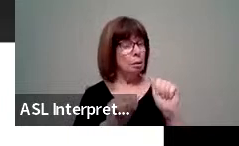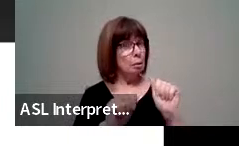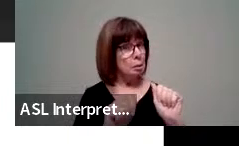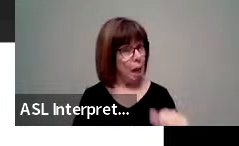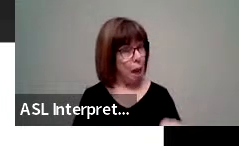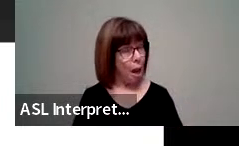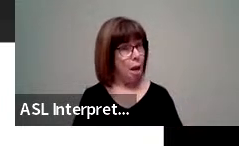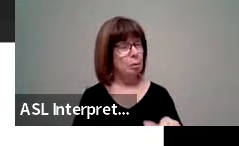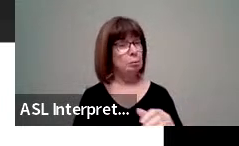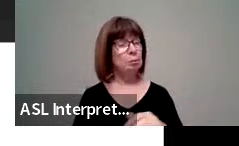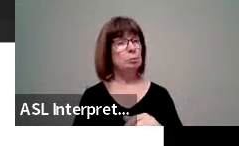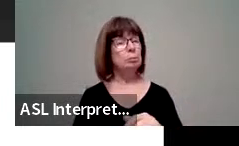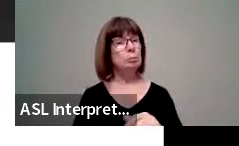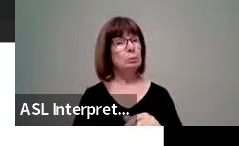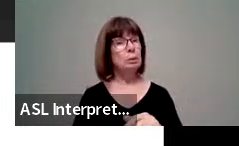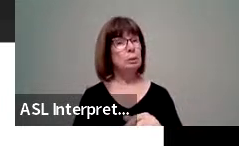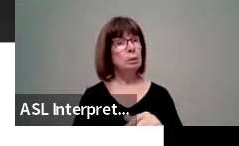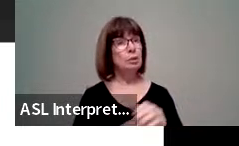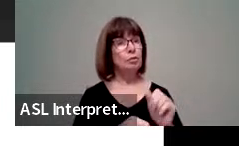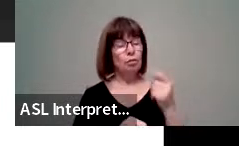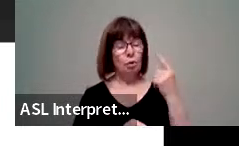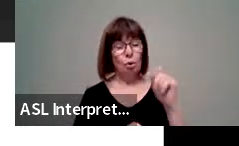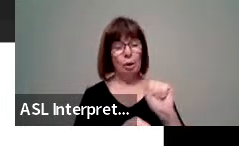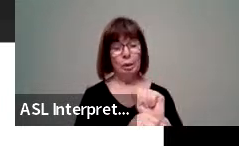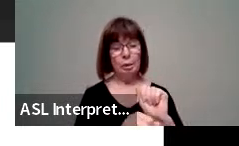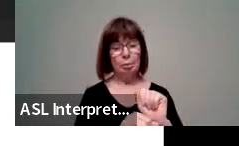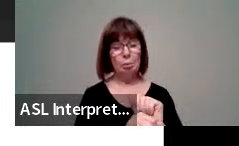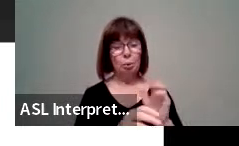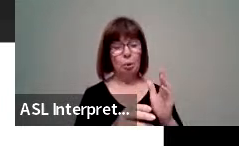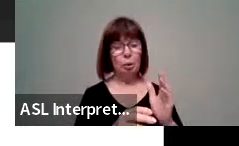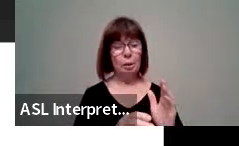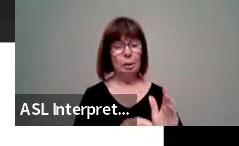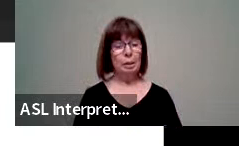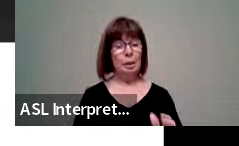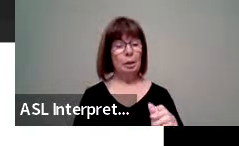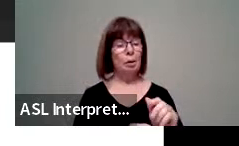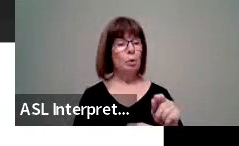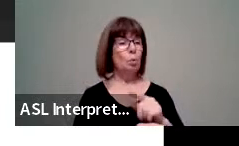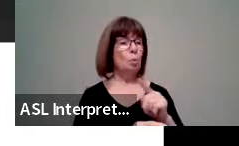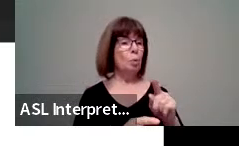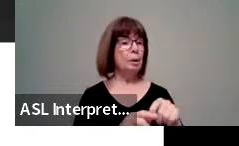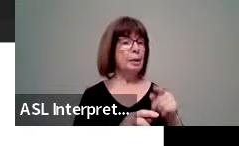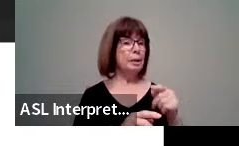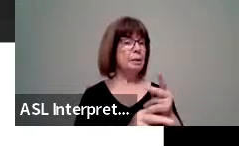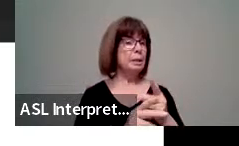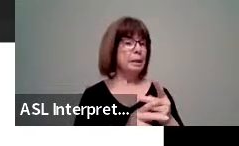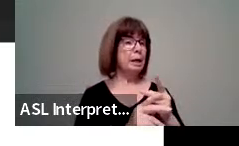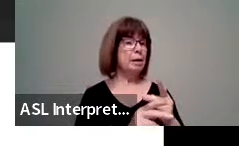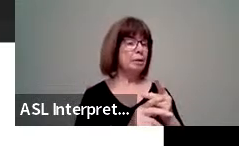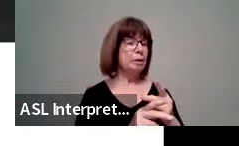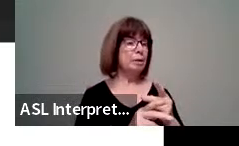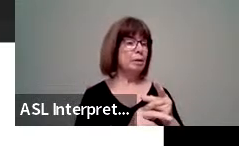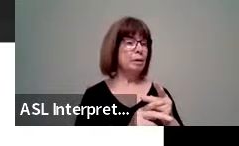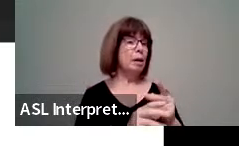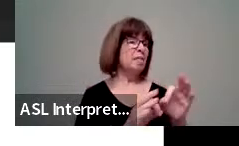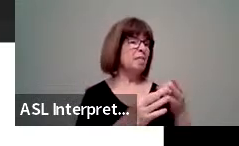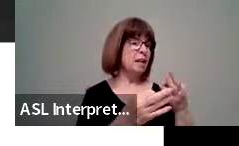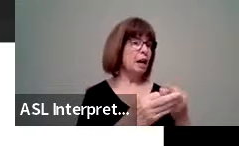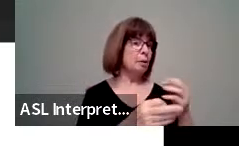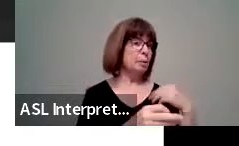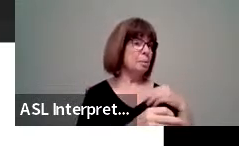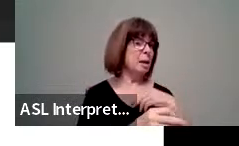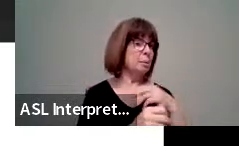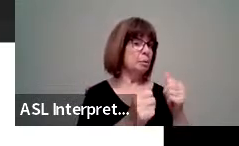to both an employee and to when employees are caring for qualified family members